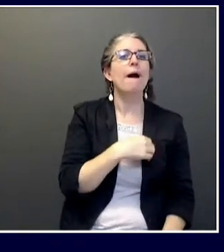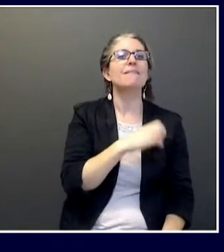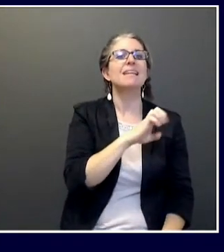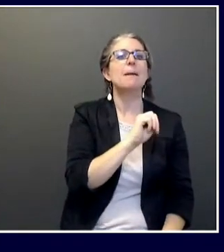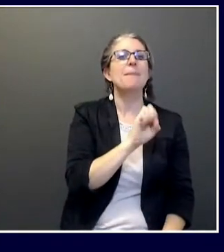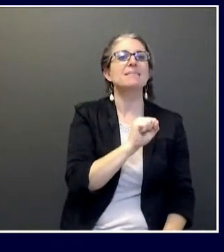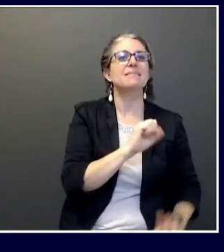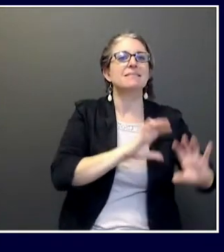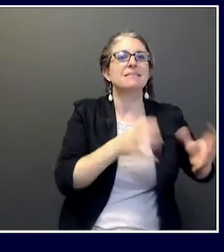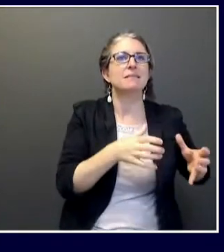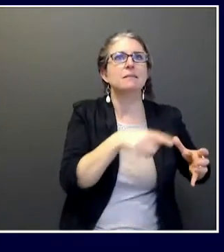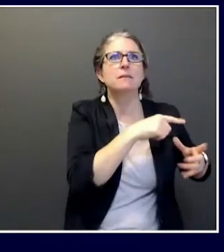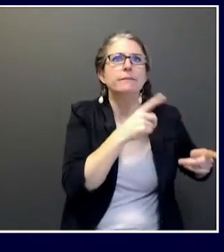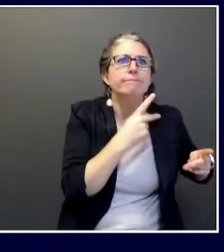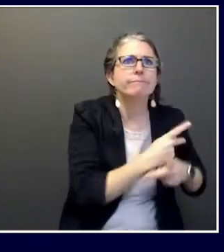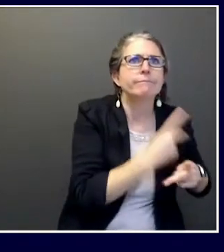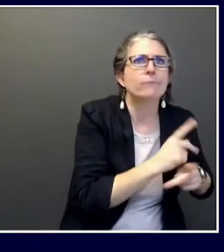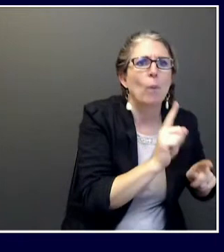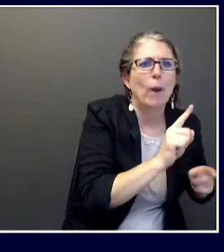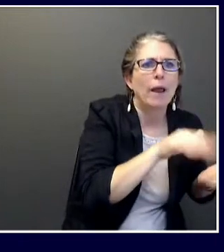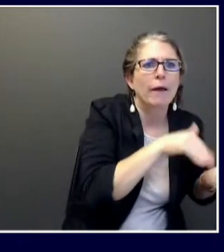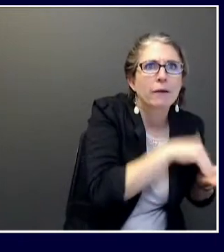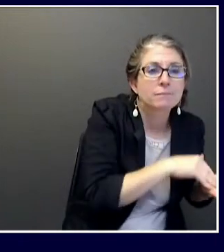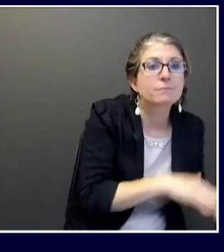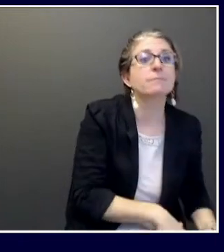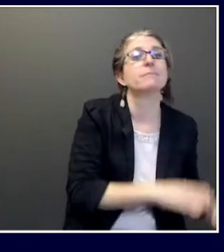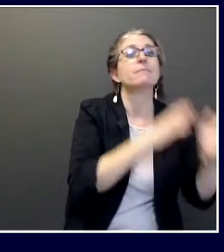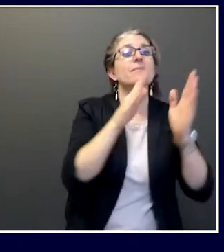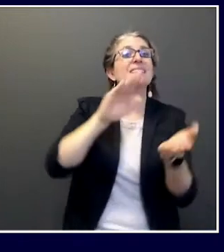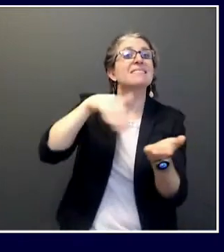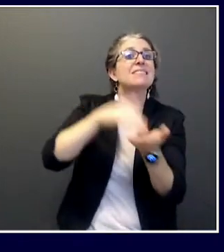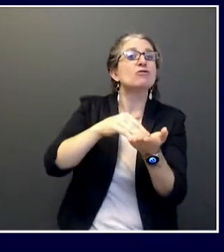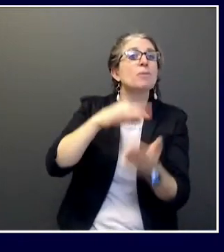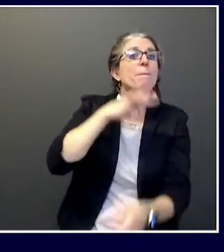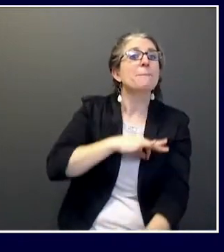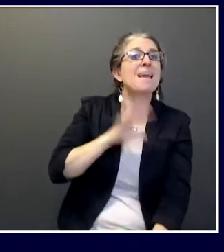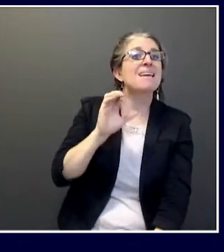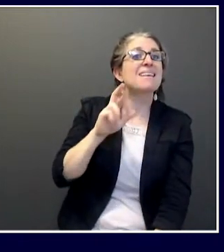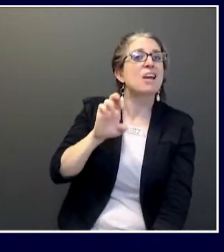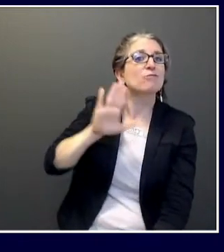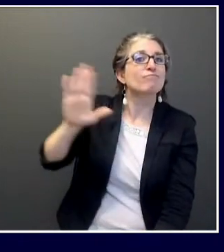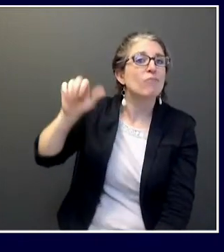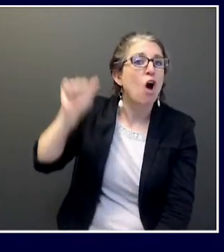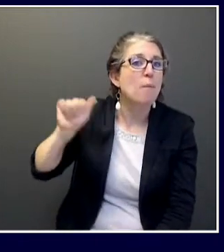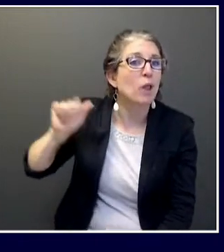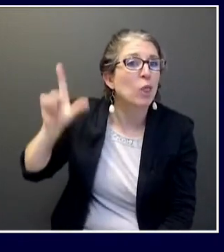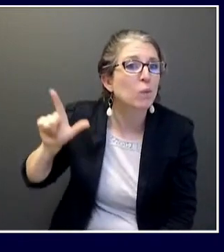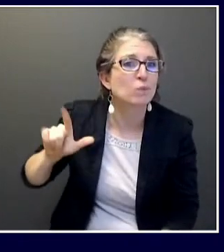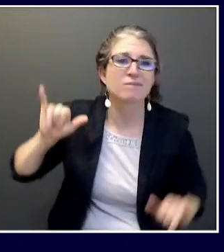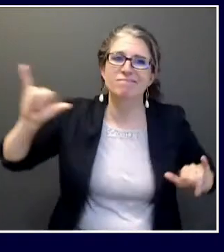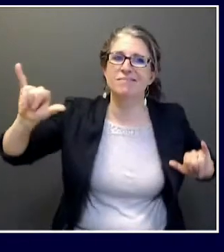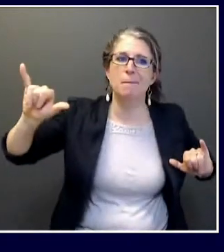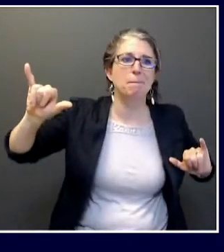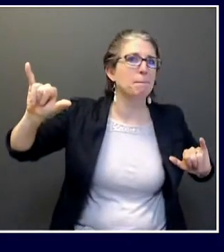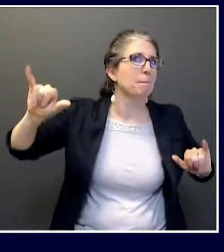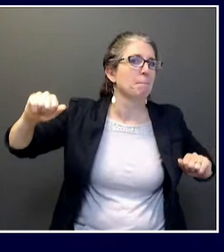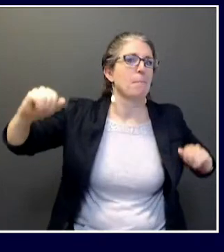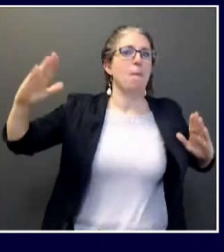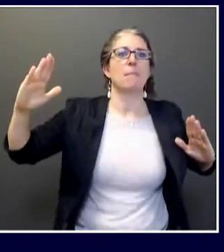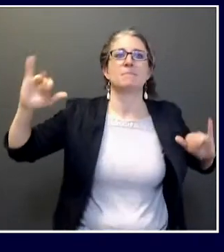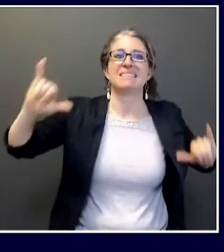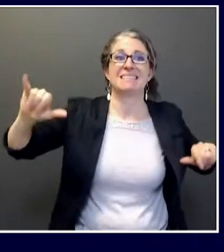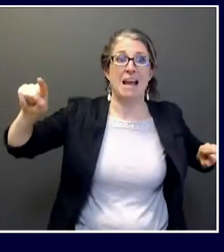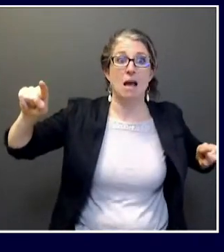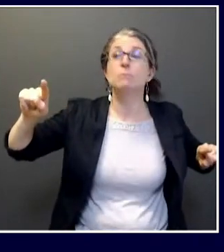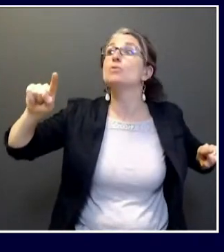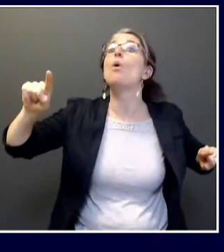Healthcare at the Auburn Mall. They will remain open and will be offering the Pfizer vaccine to children aged 5 to 11. There's